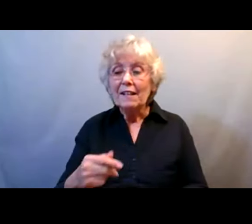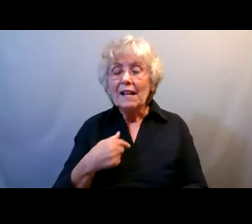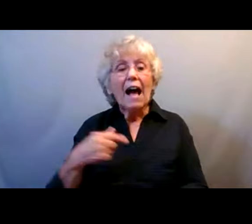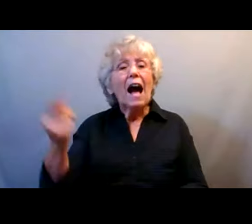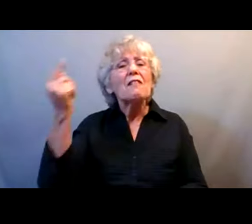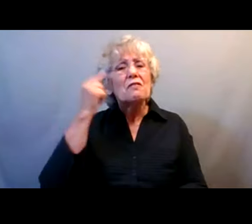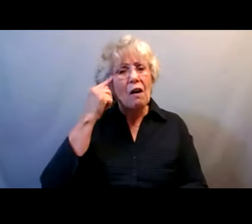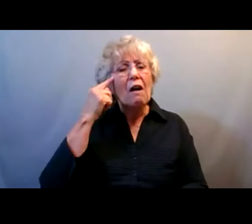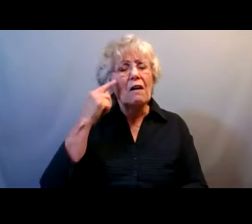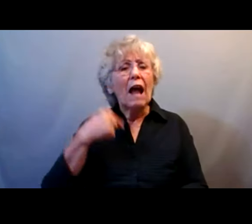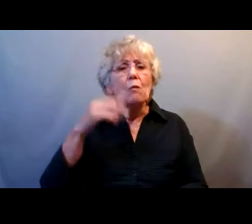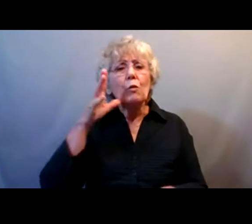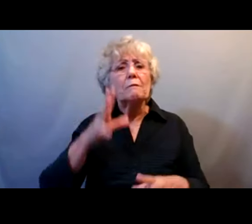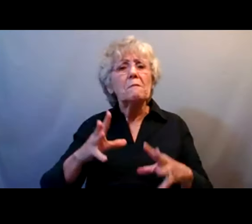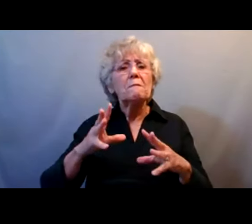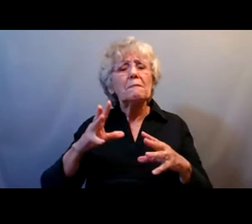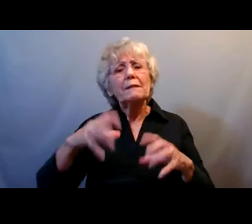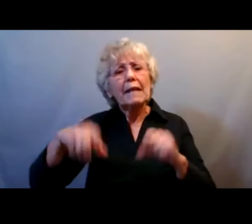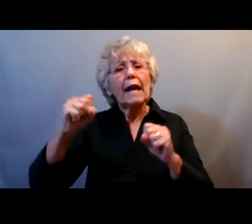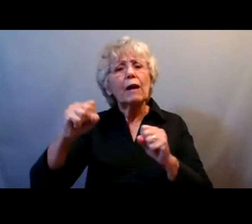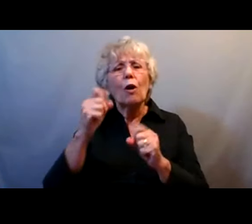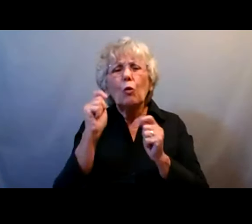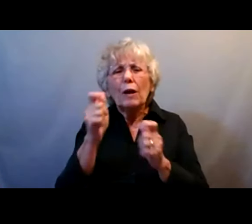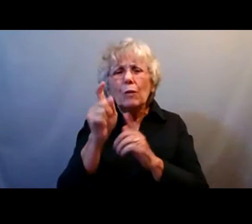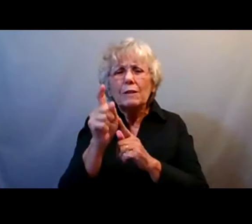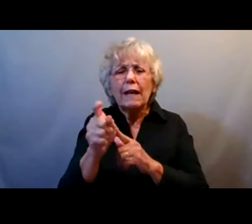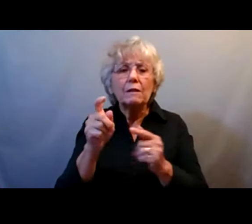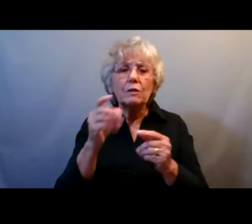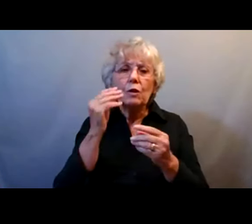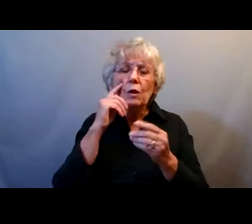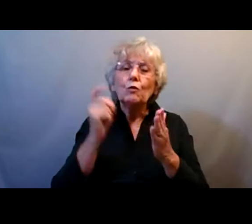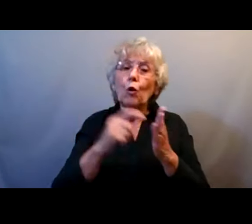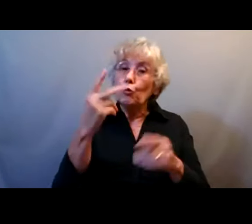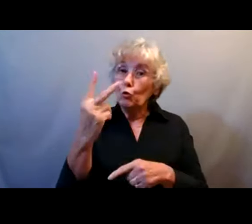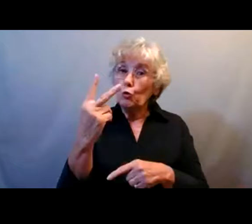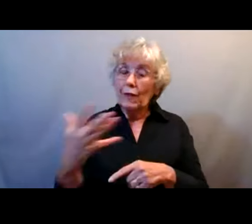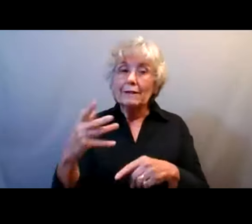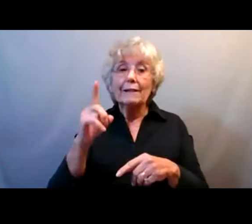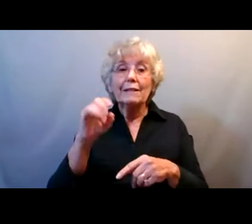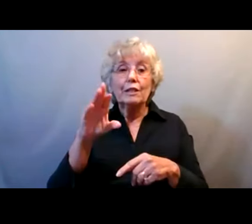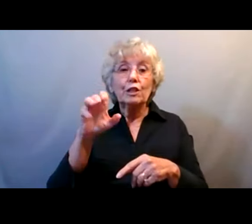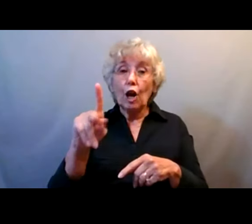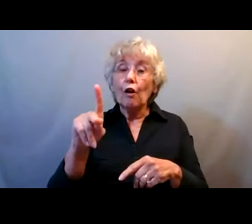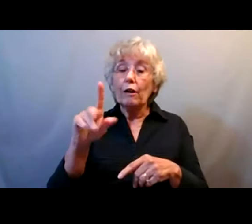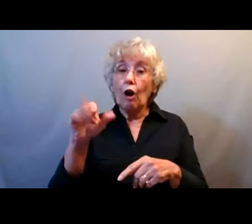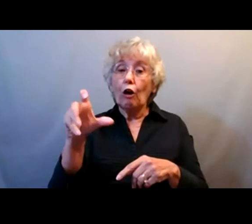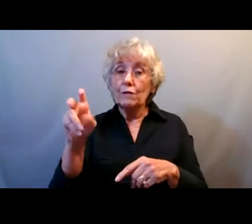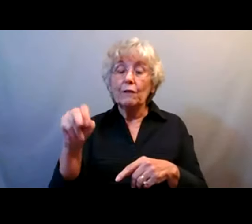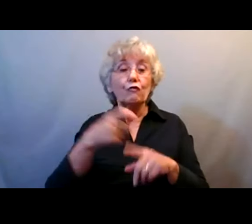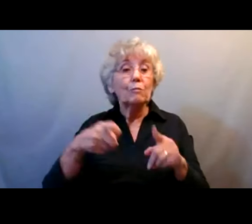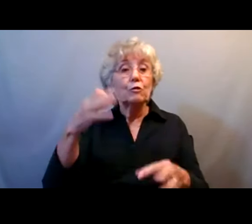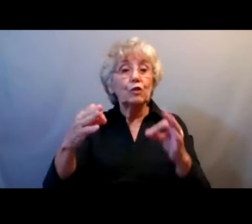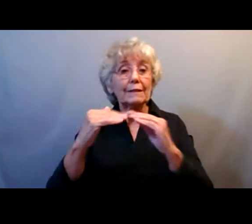take just a quick second to note two things that Eric Carlson, who's from Justice and Aging and wrote the